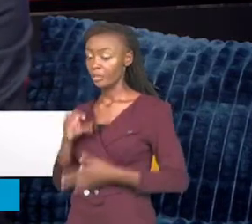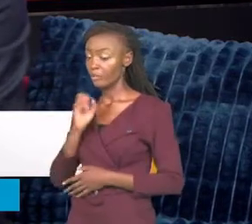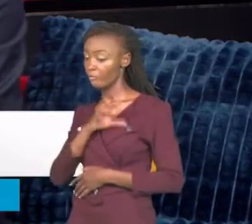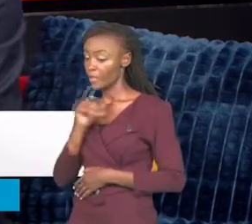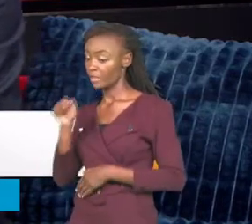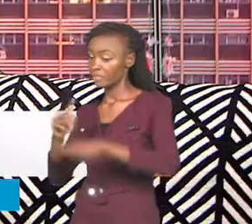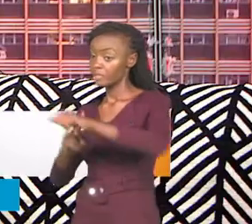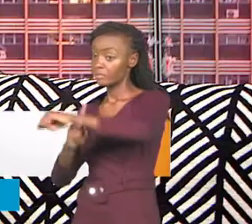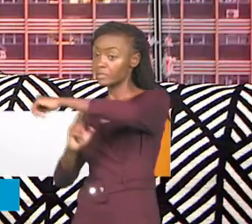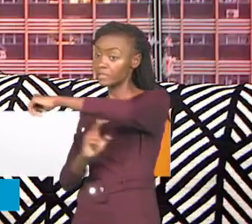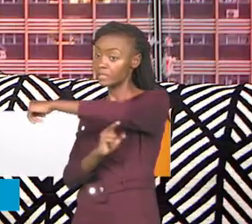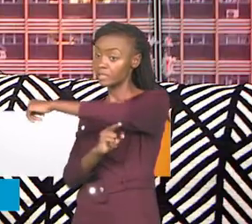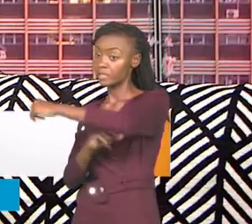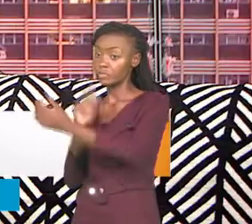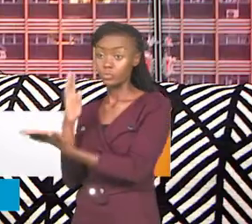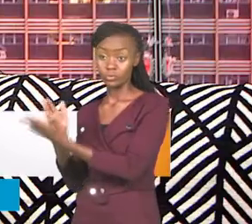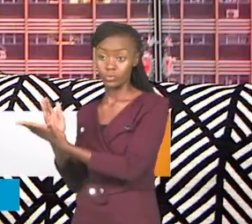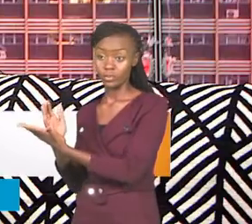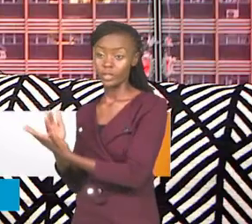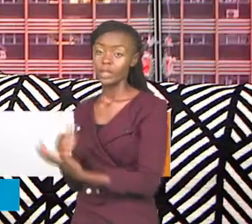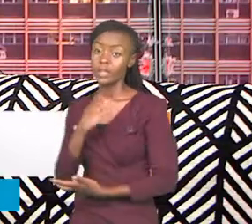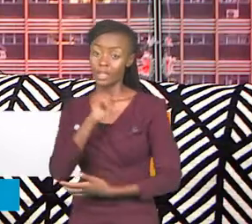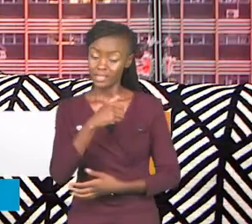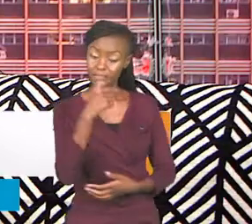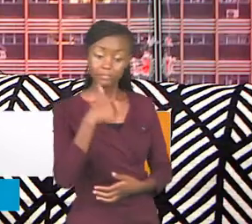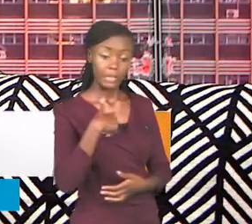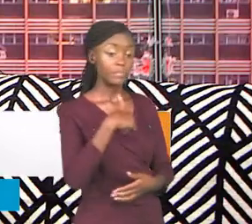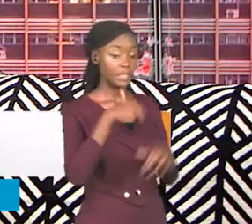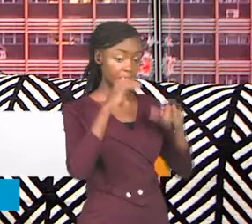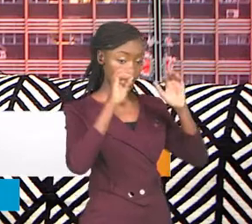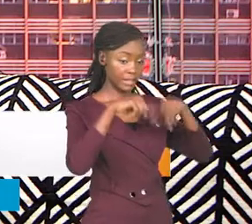flyovers. Absolutely. I agree with you. In fact,